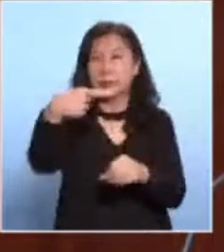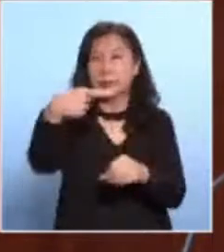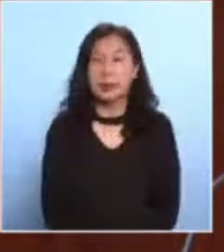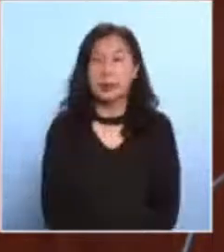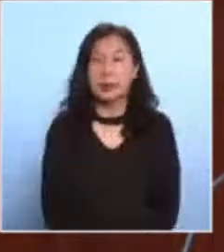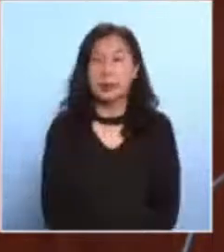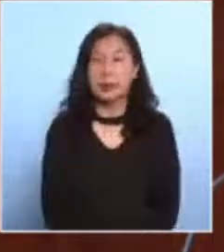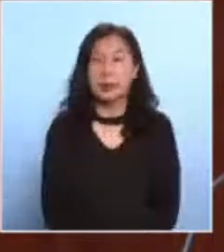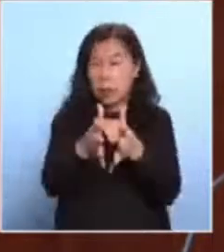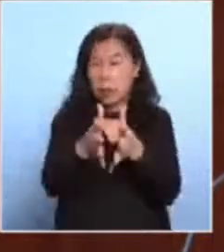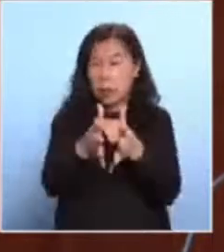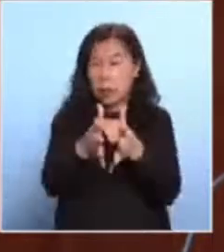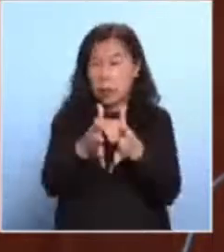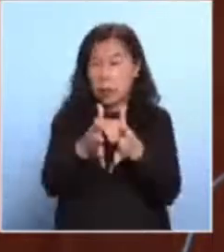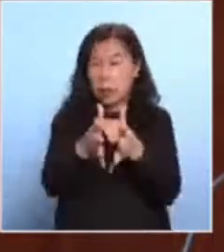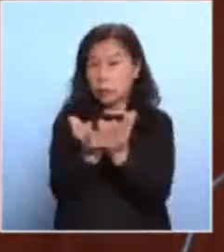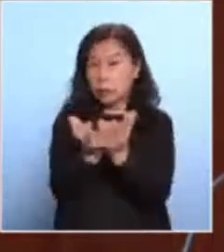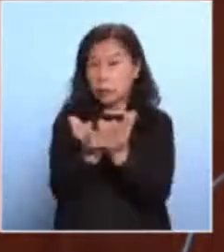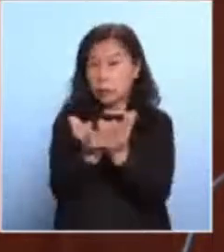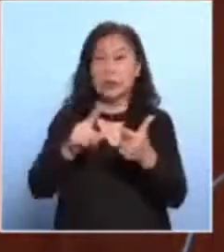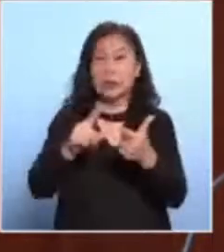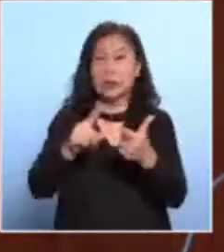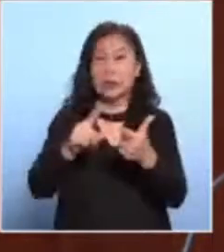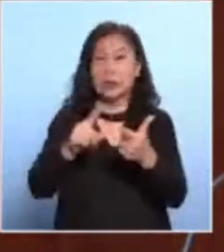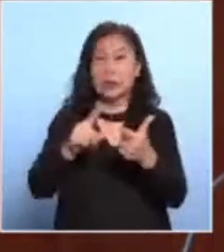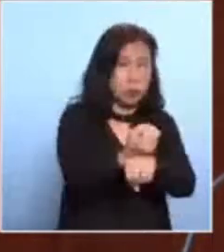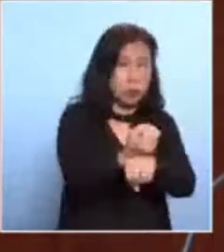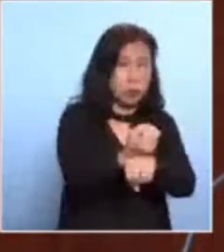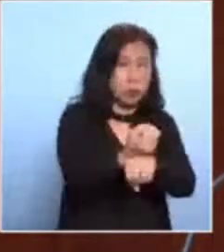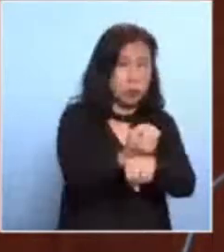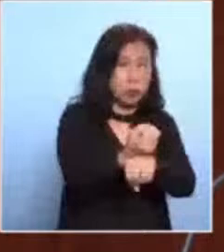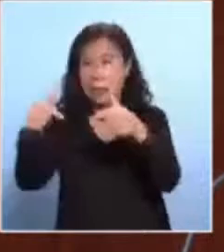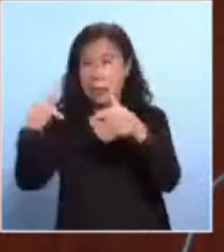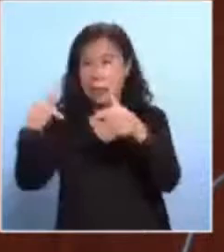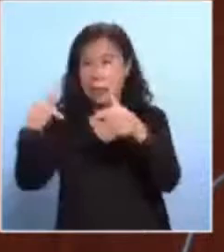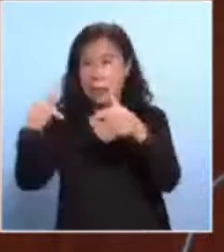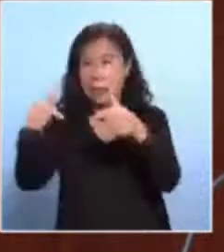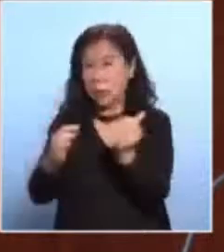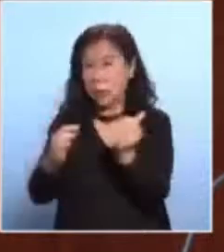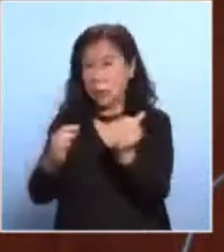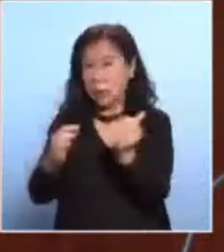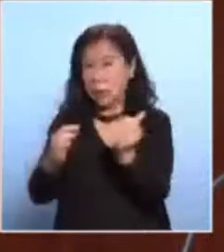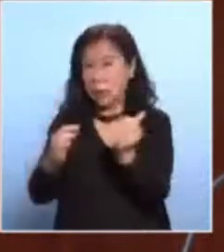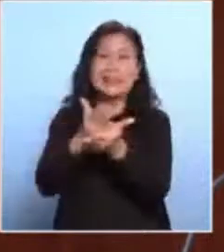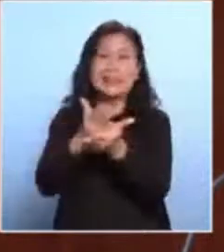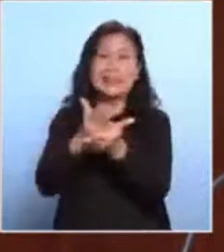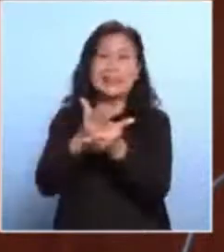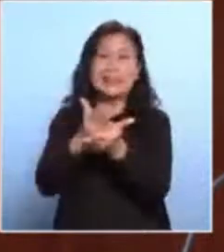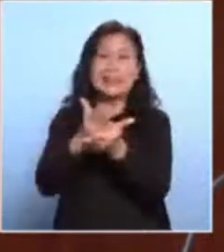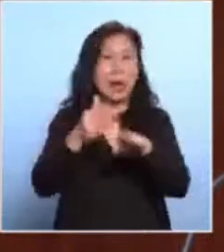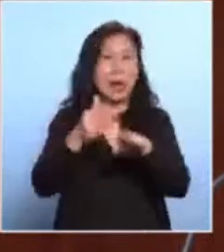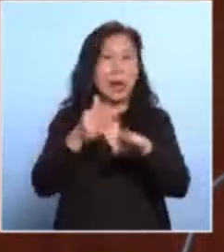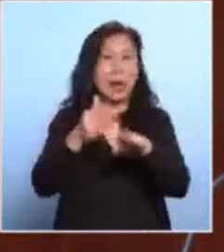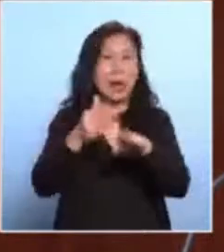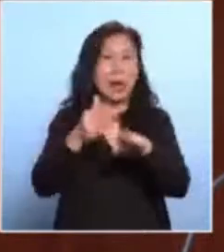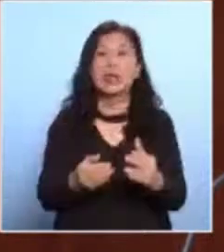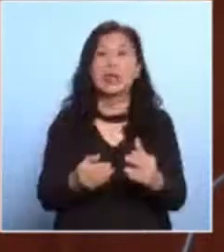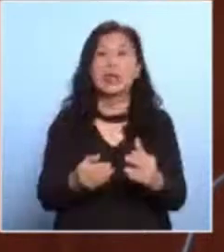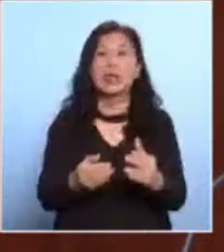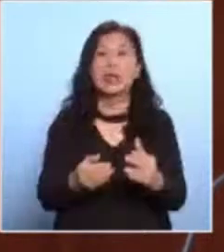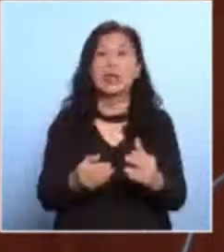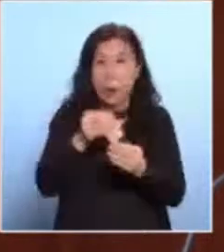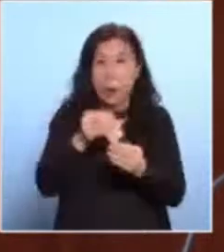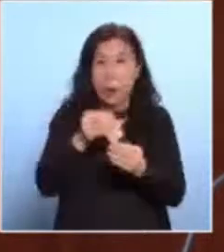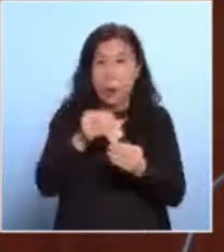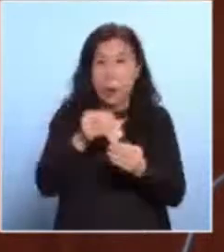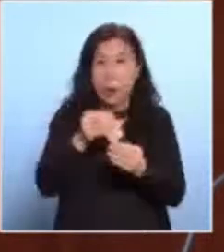teams. The government will pilot in Xinhuan and the southern districts to engage the care teams to help